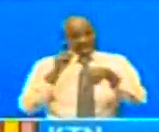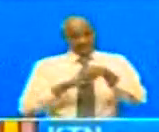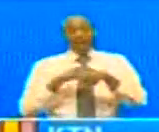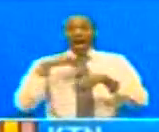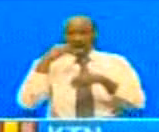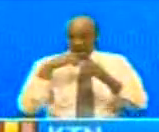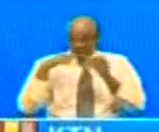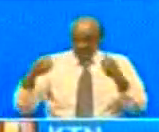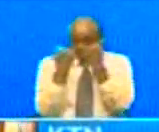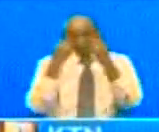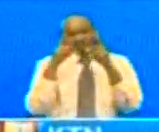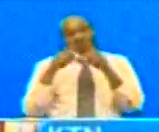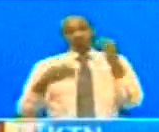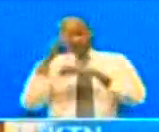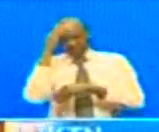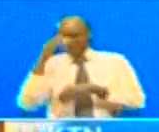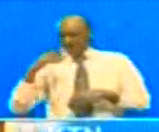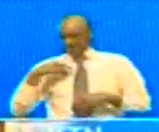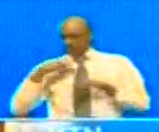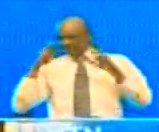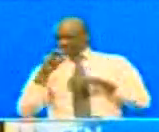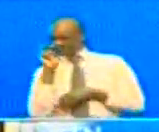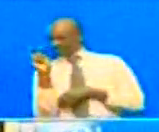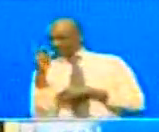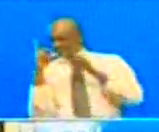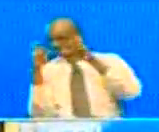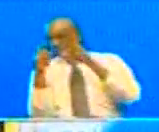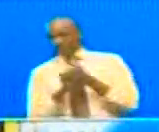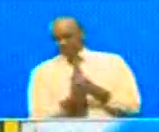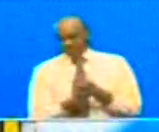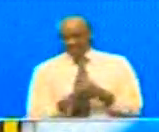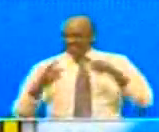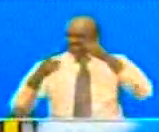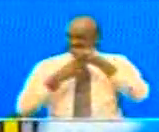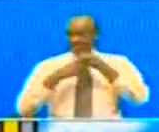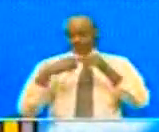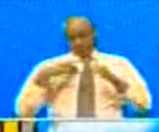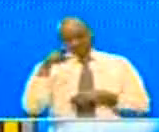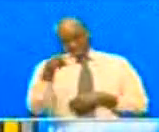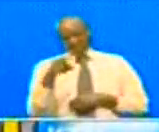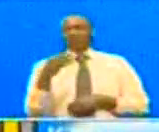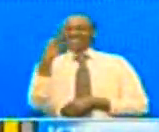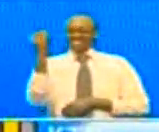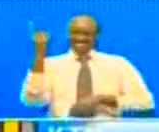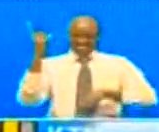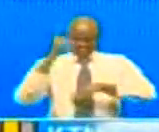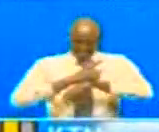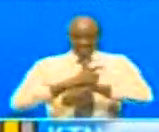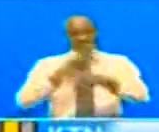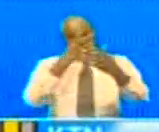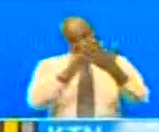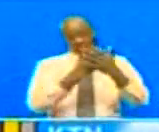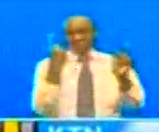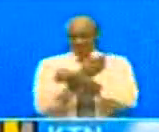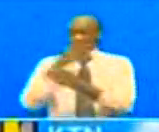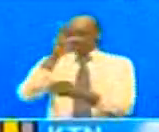attack, something that caught the attention of investigators. The six have been remanded in custody for 30 days at various police